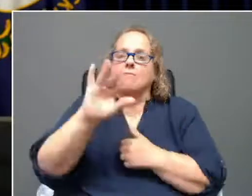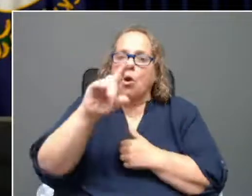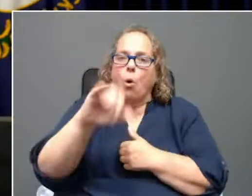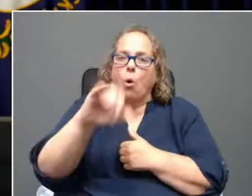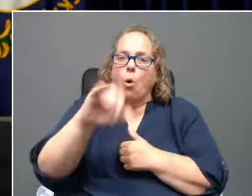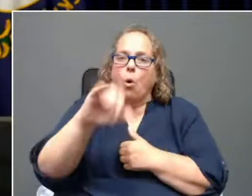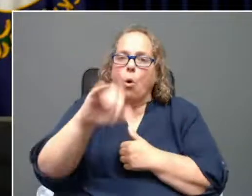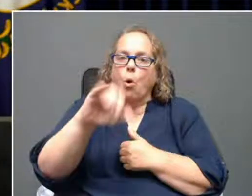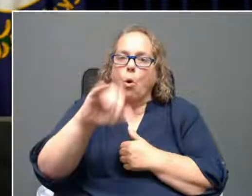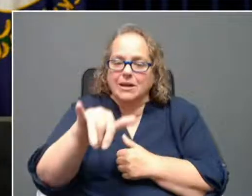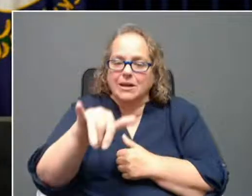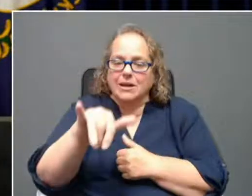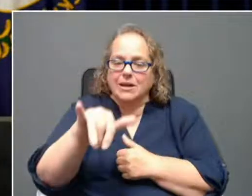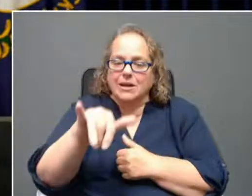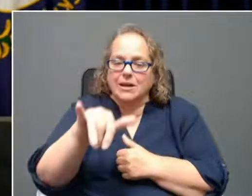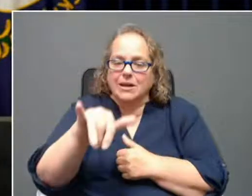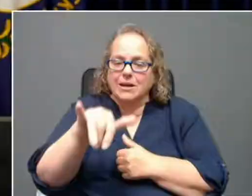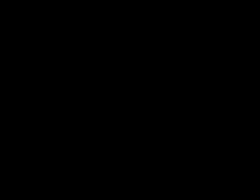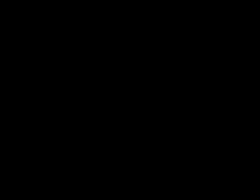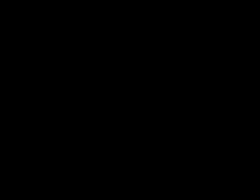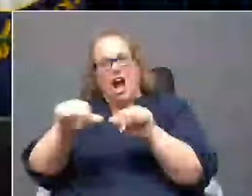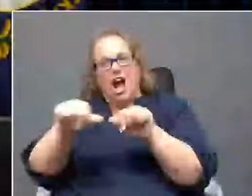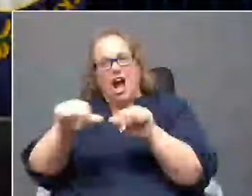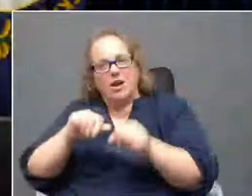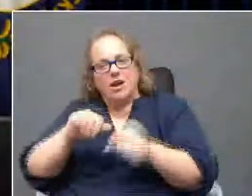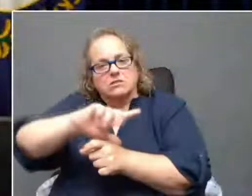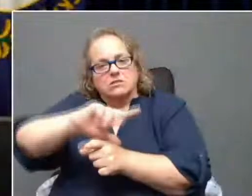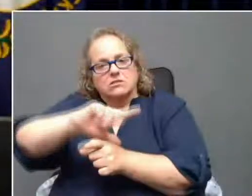will create jobs, and all of these creates